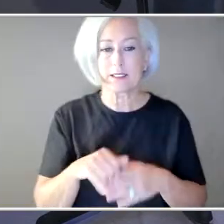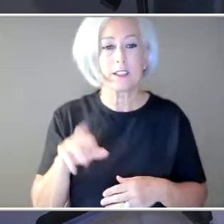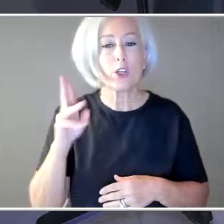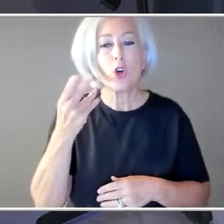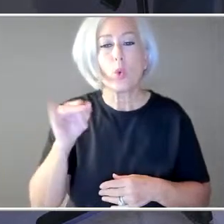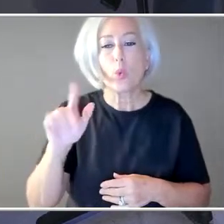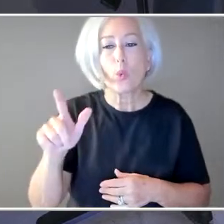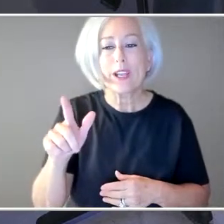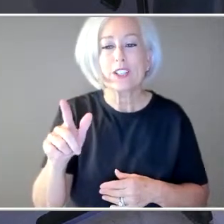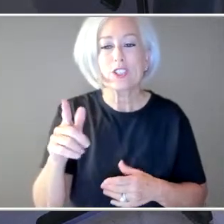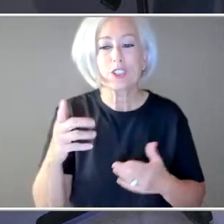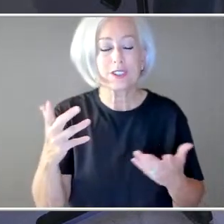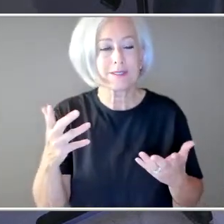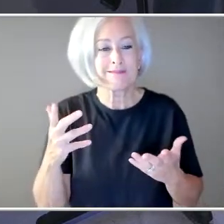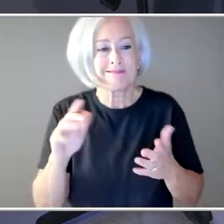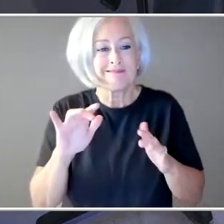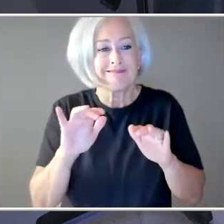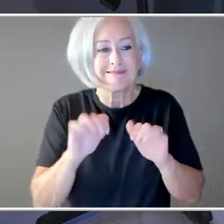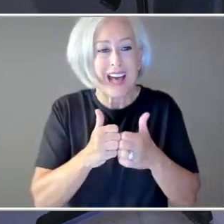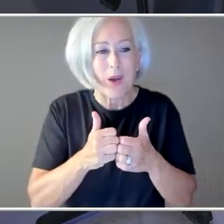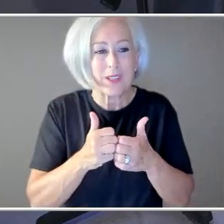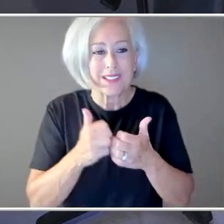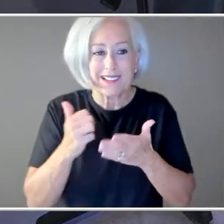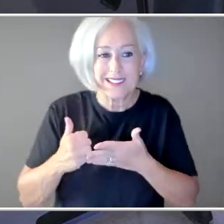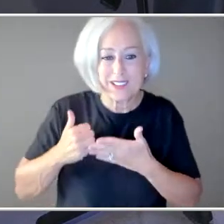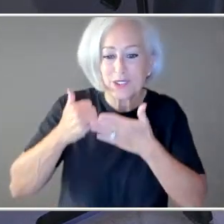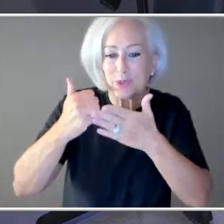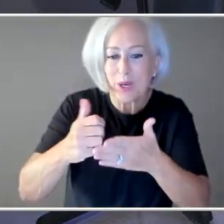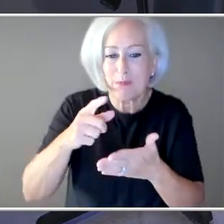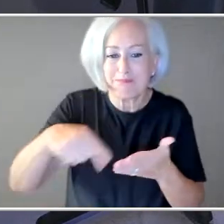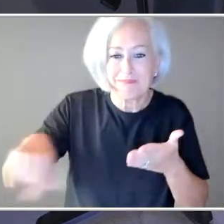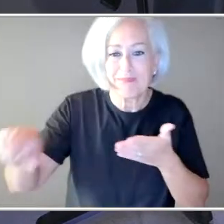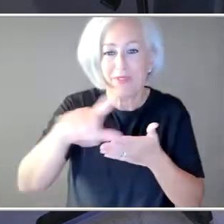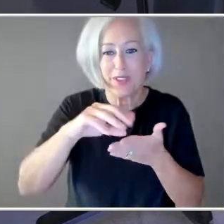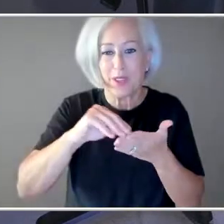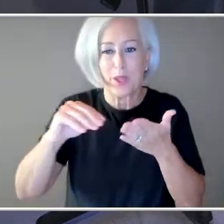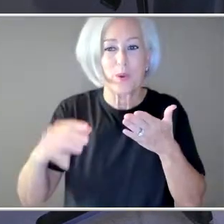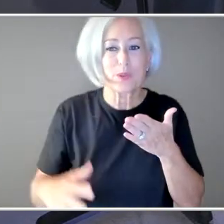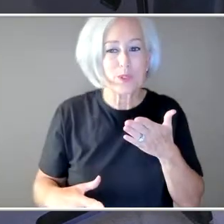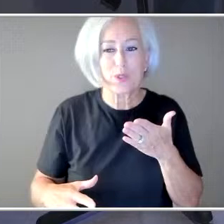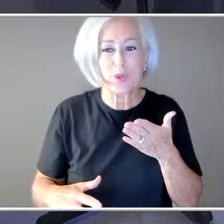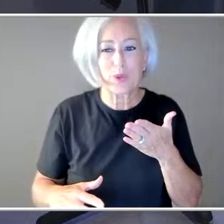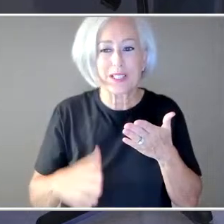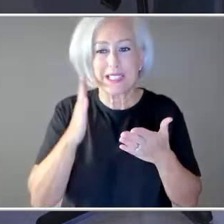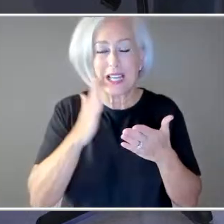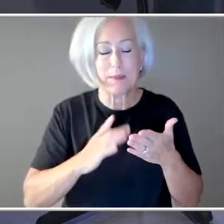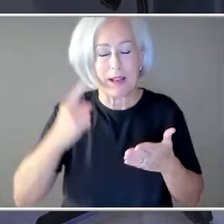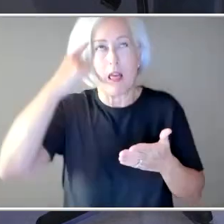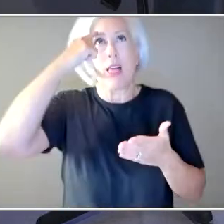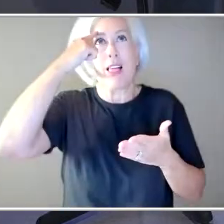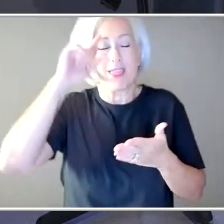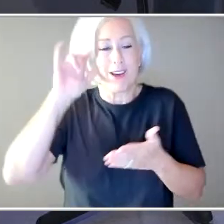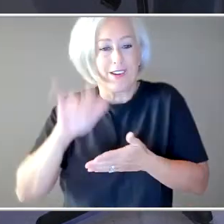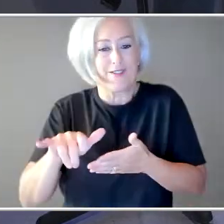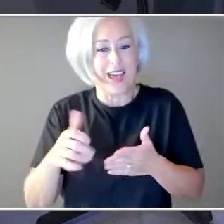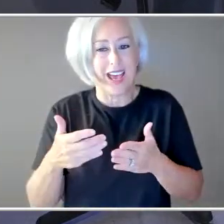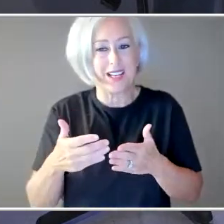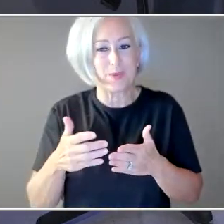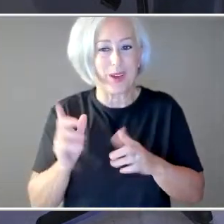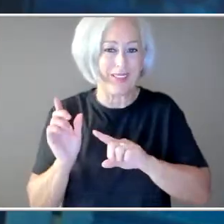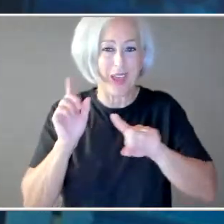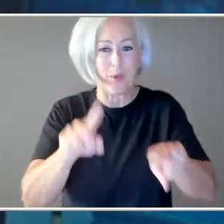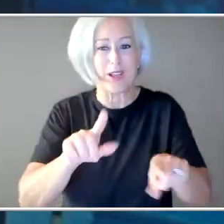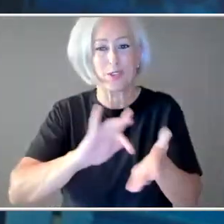the eyes of these students to an area they may not have come to mind when they went to med school? You know,